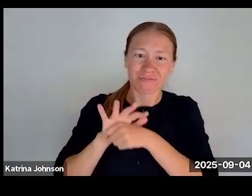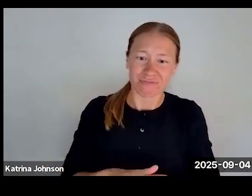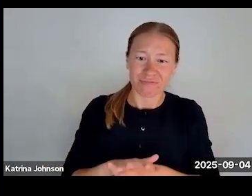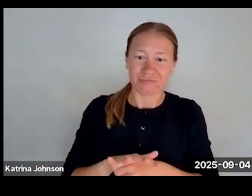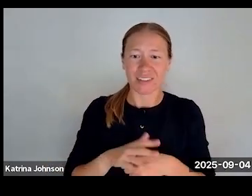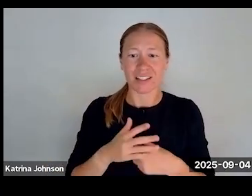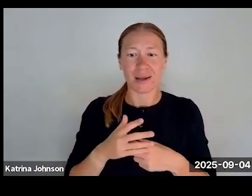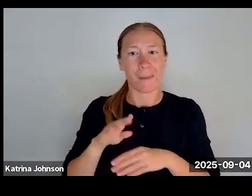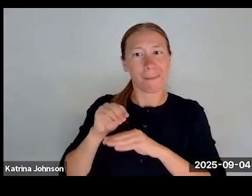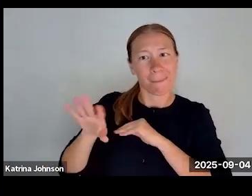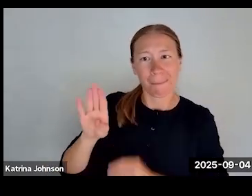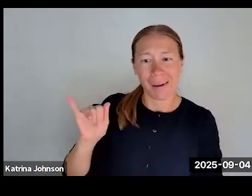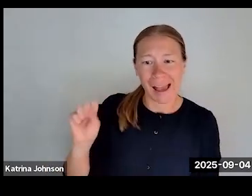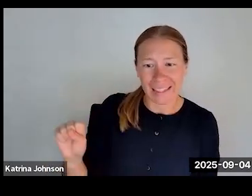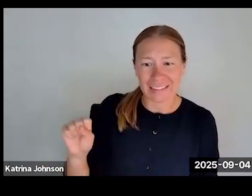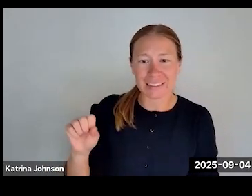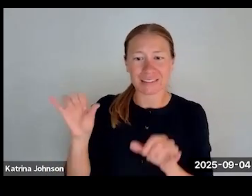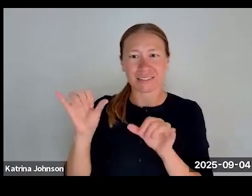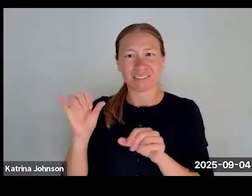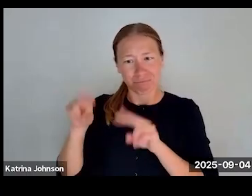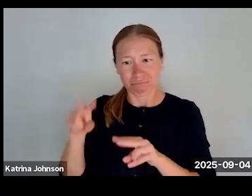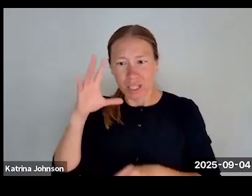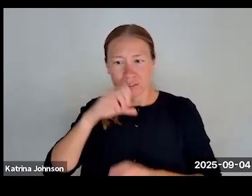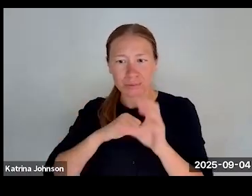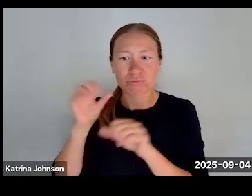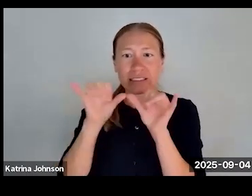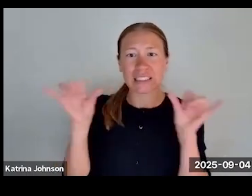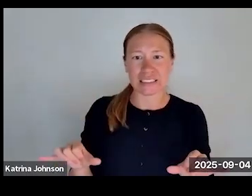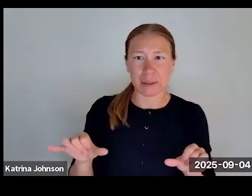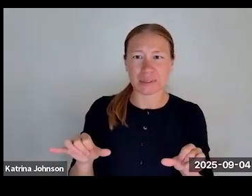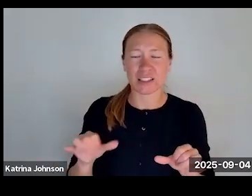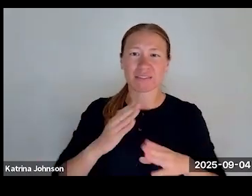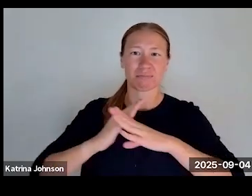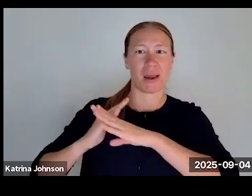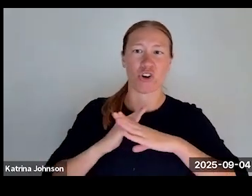with disabilities to fully participate and succeed.